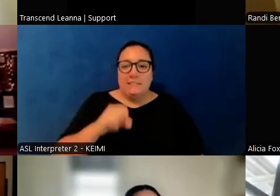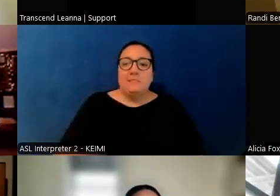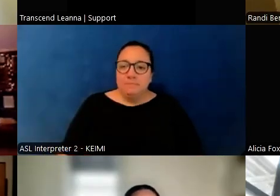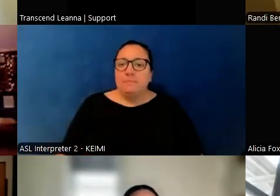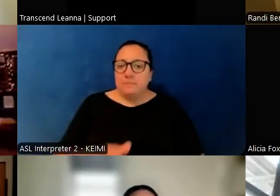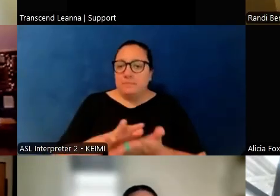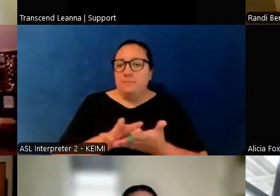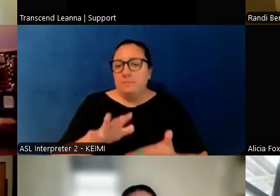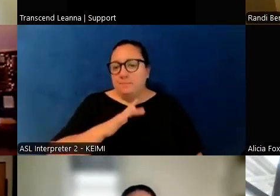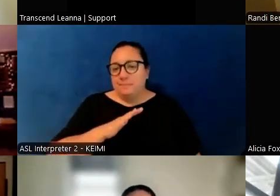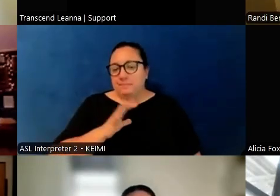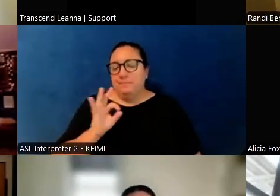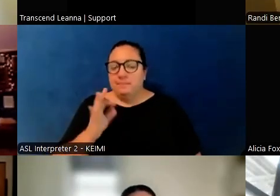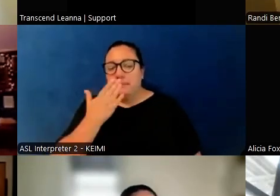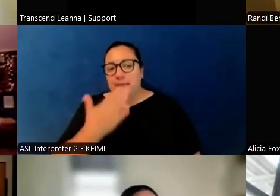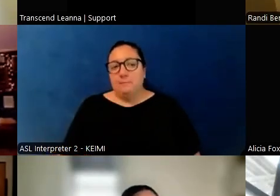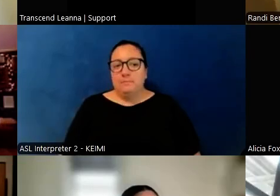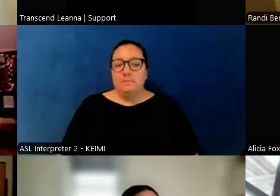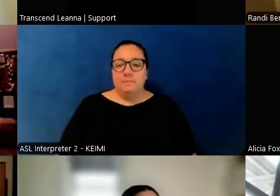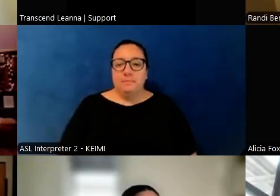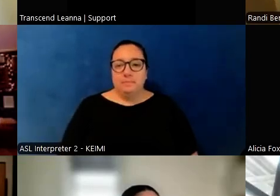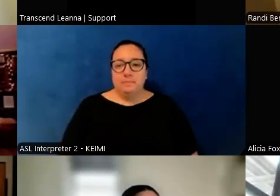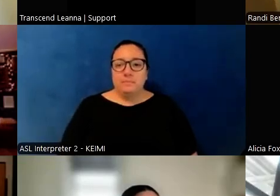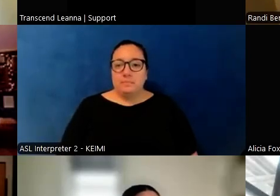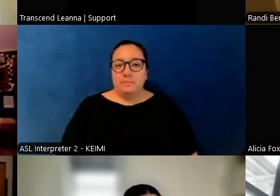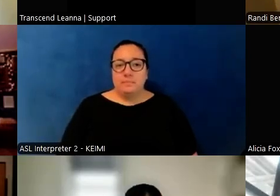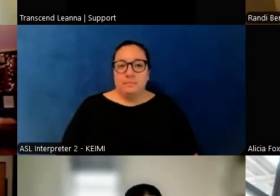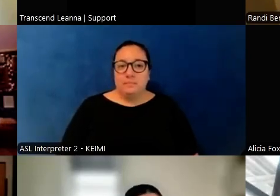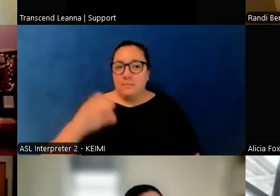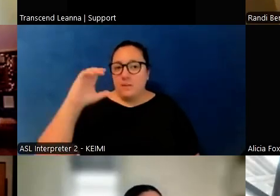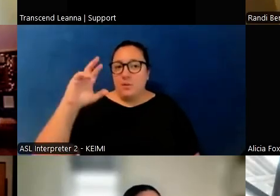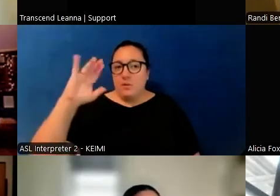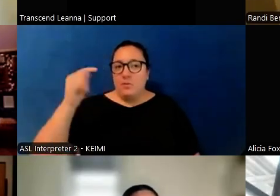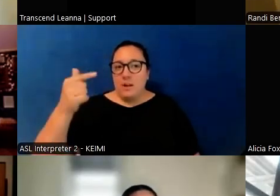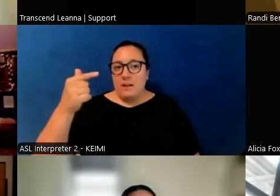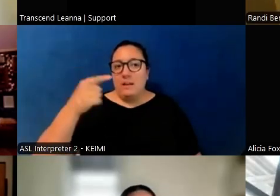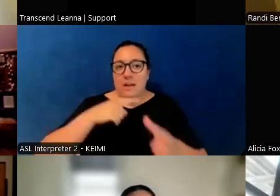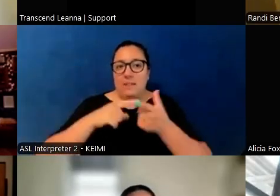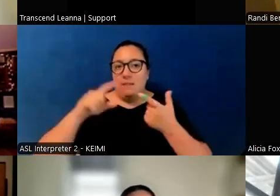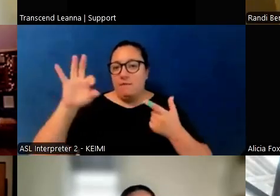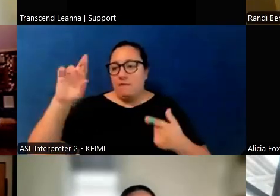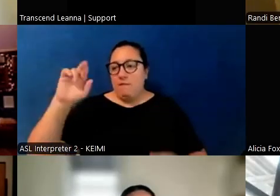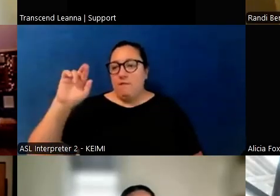sometimes. Thank you. Thank you. Craig and then Frank.